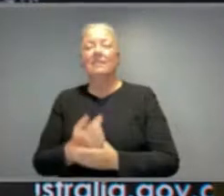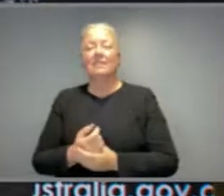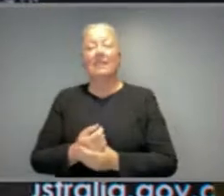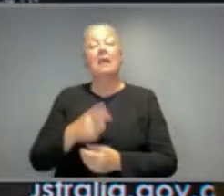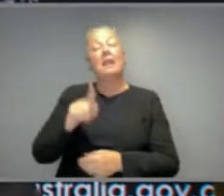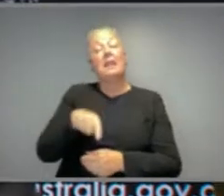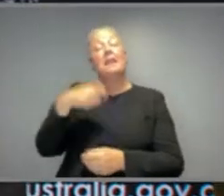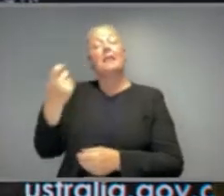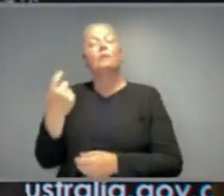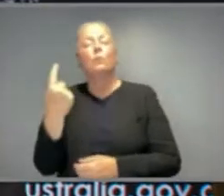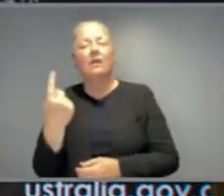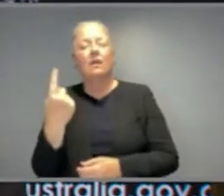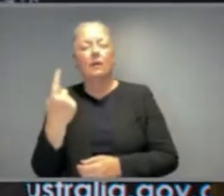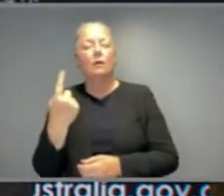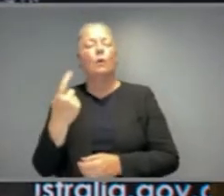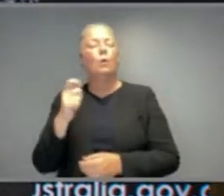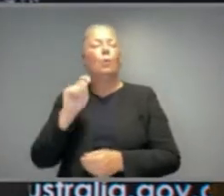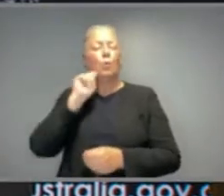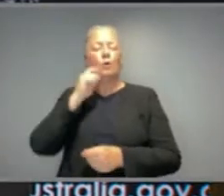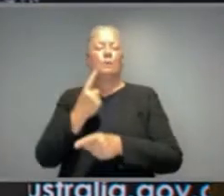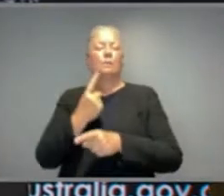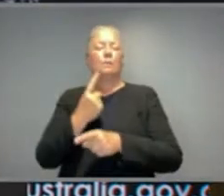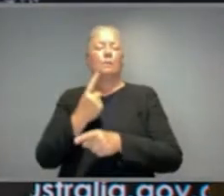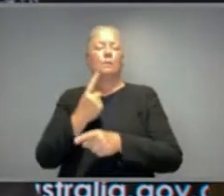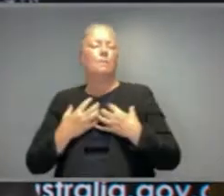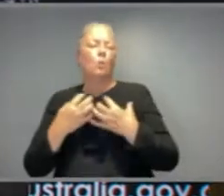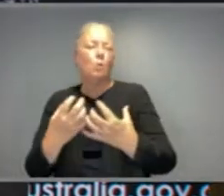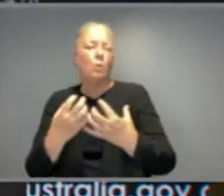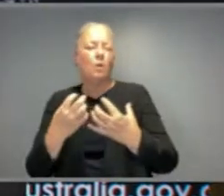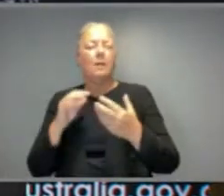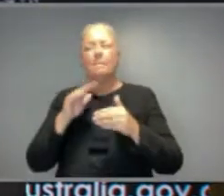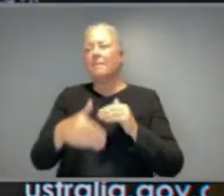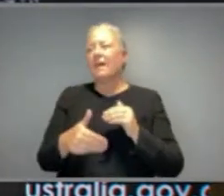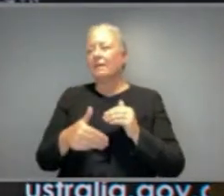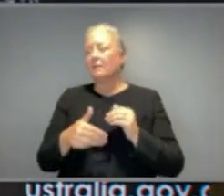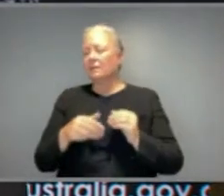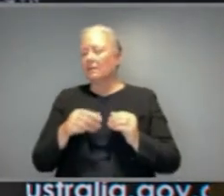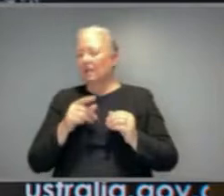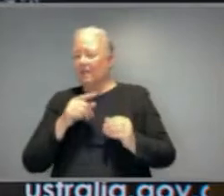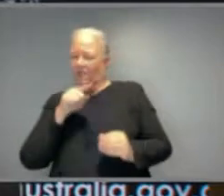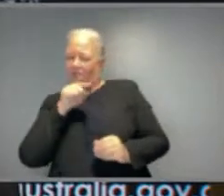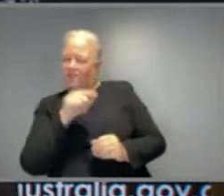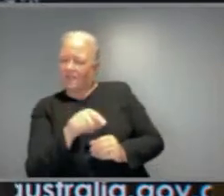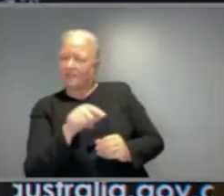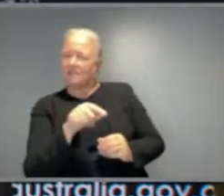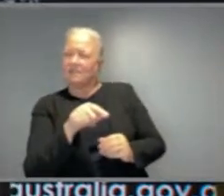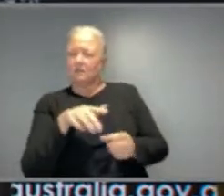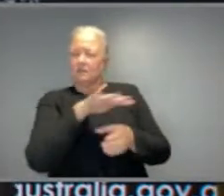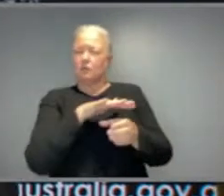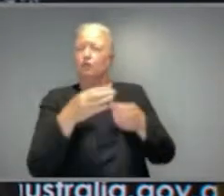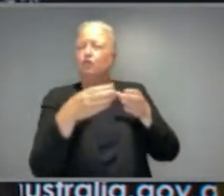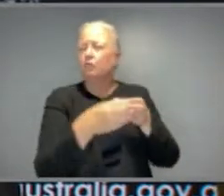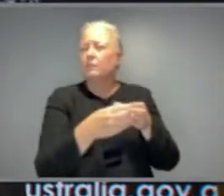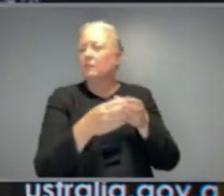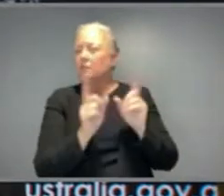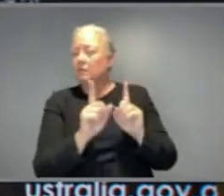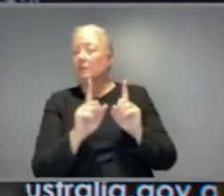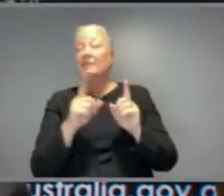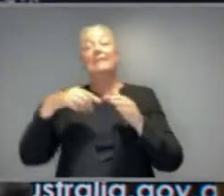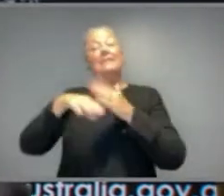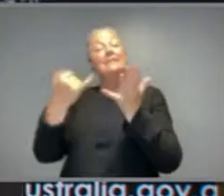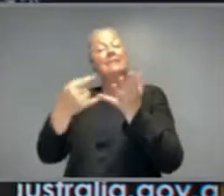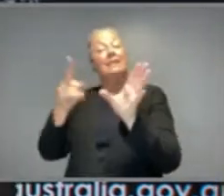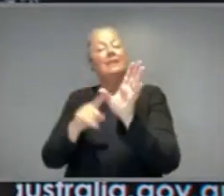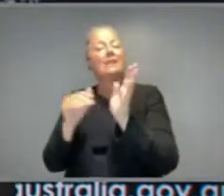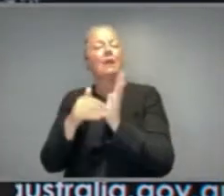at localised effects of various scenarios. So I think what we're seeing in Sydney right now